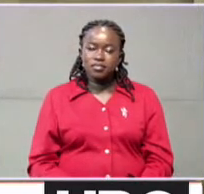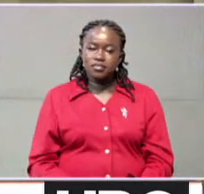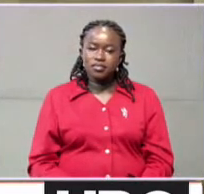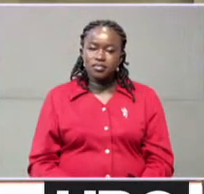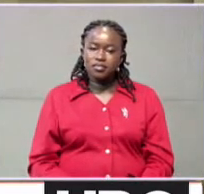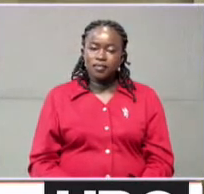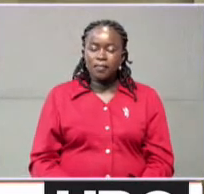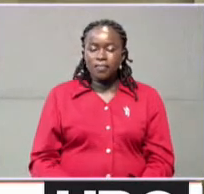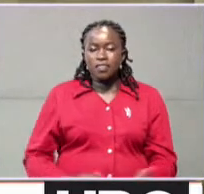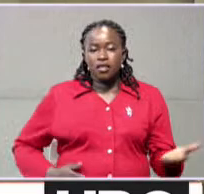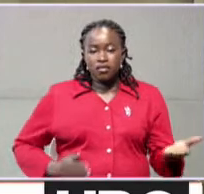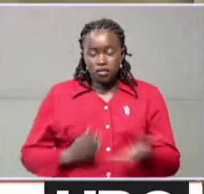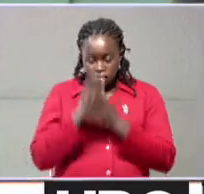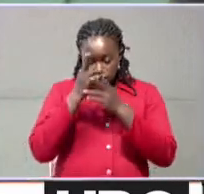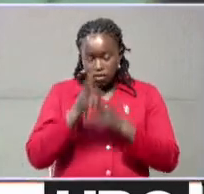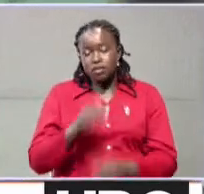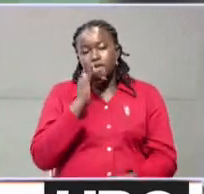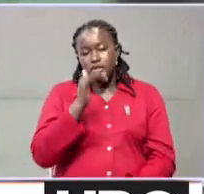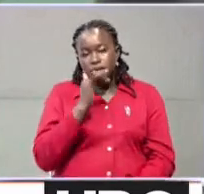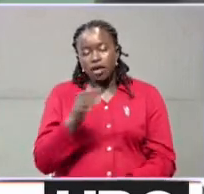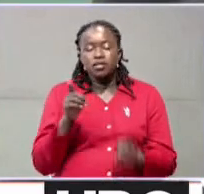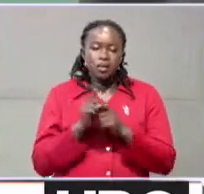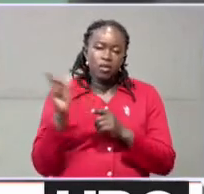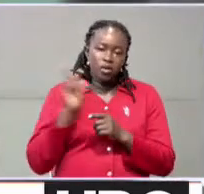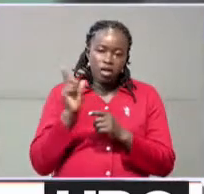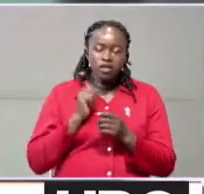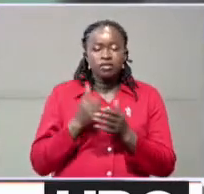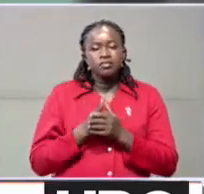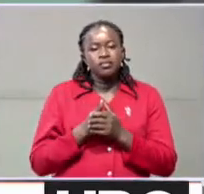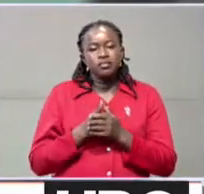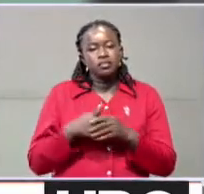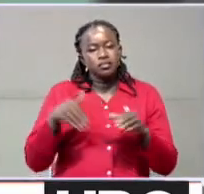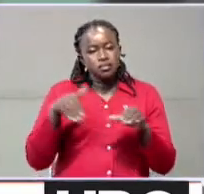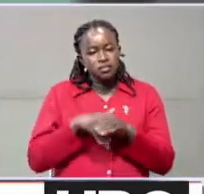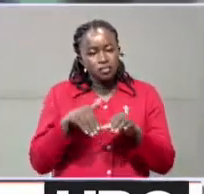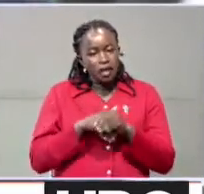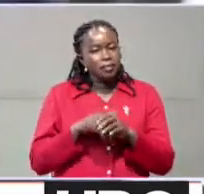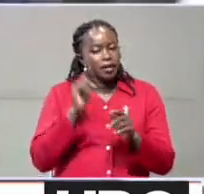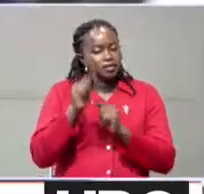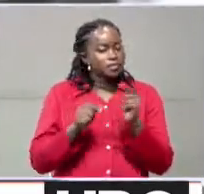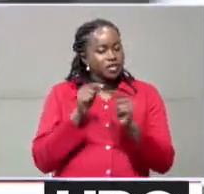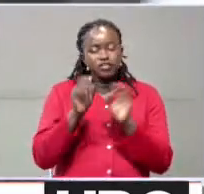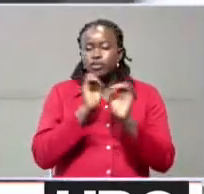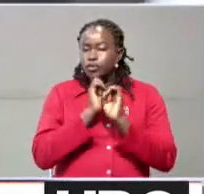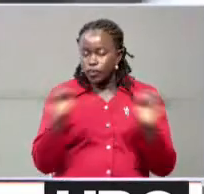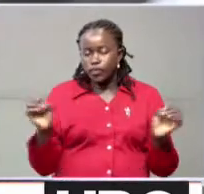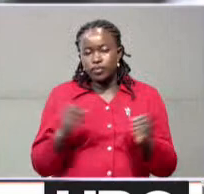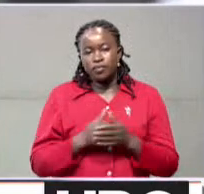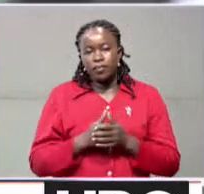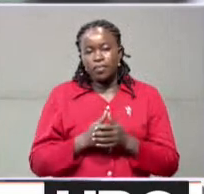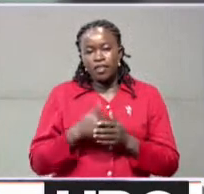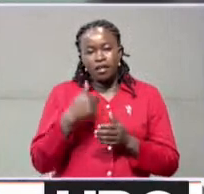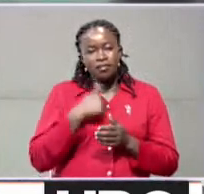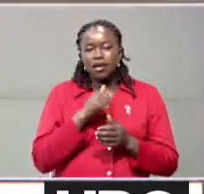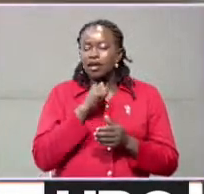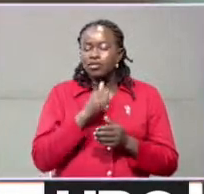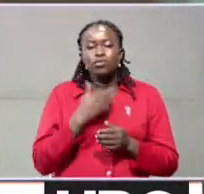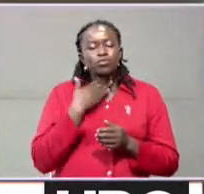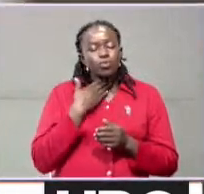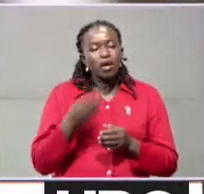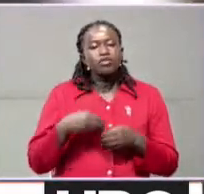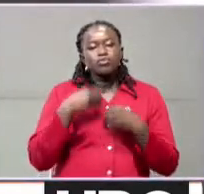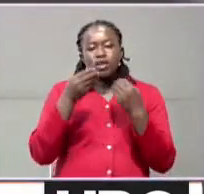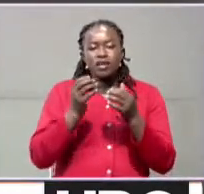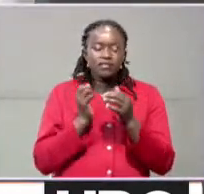return of speaker and colleagues a member has not been categorical and specific so i don't want to give a blanket